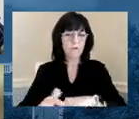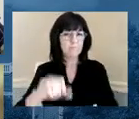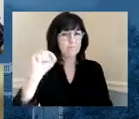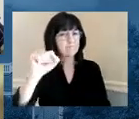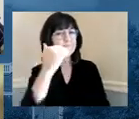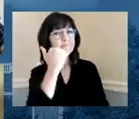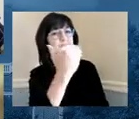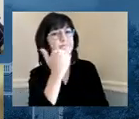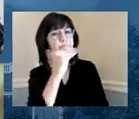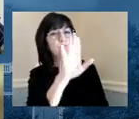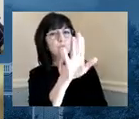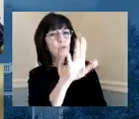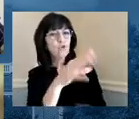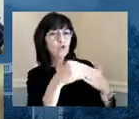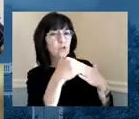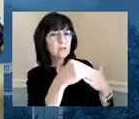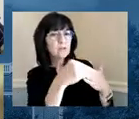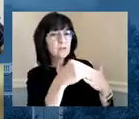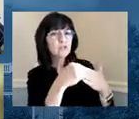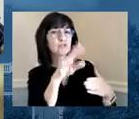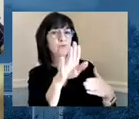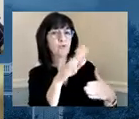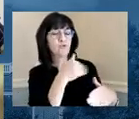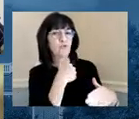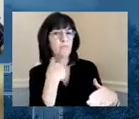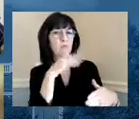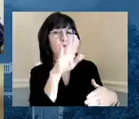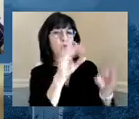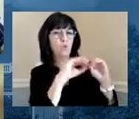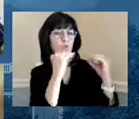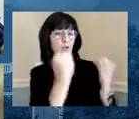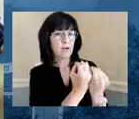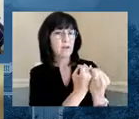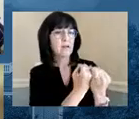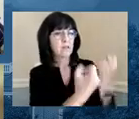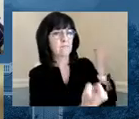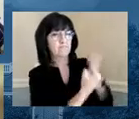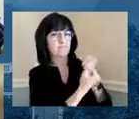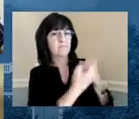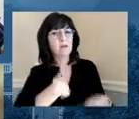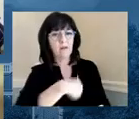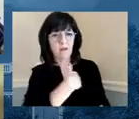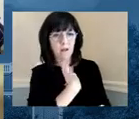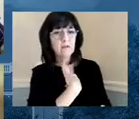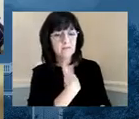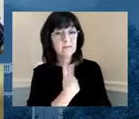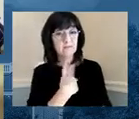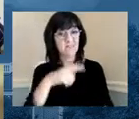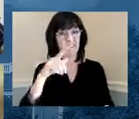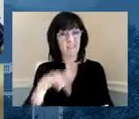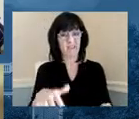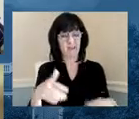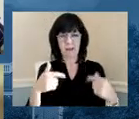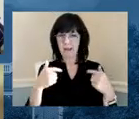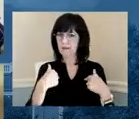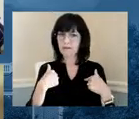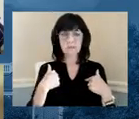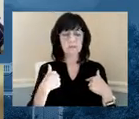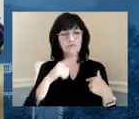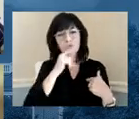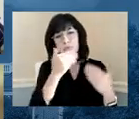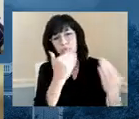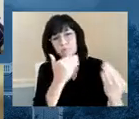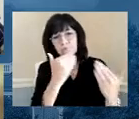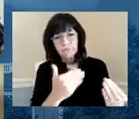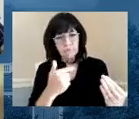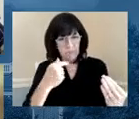member organizations. Really, one of the hallmarks for me has been the ability to talk to your top people